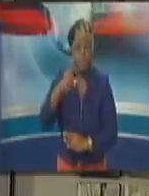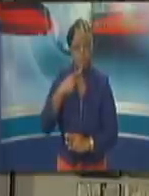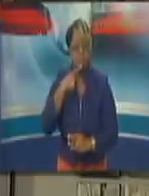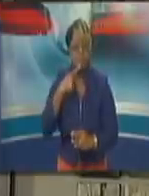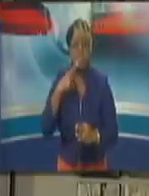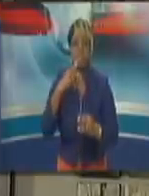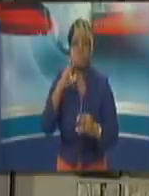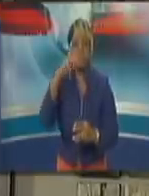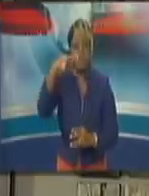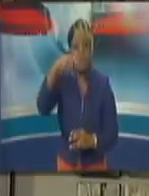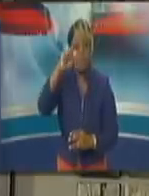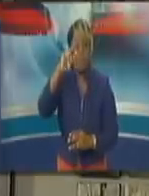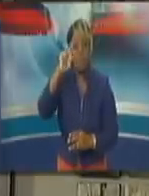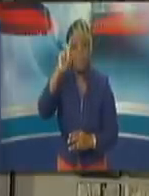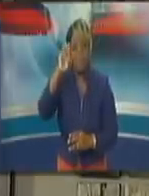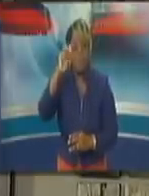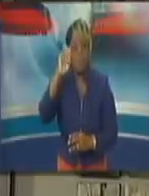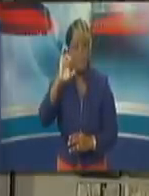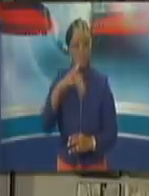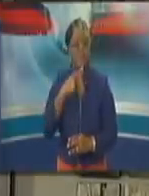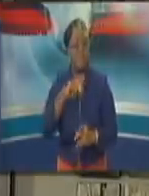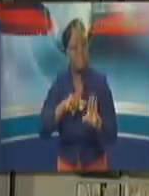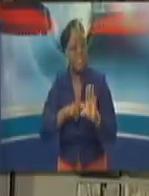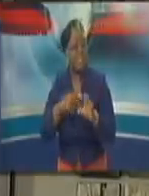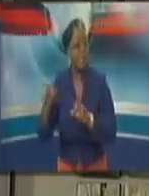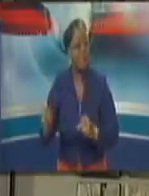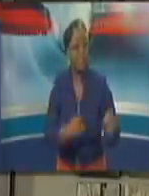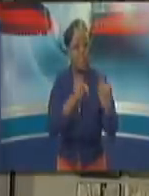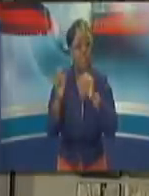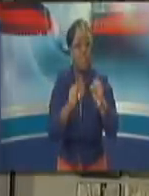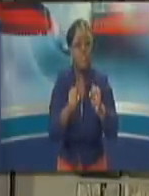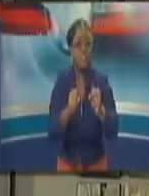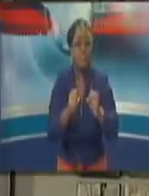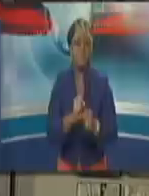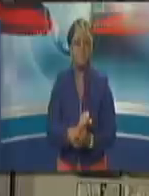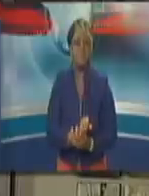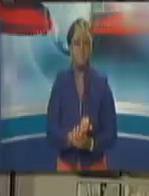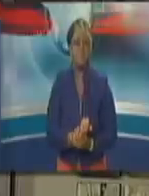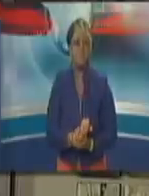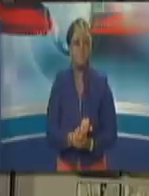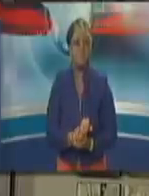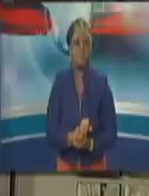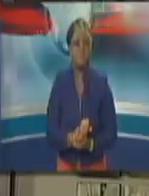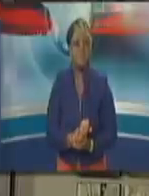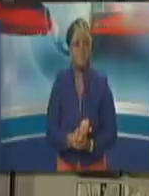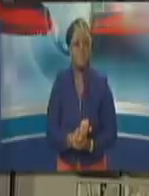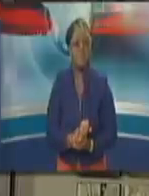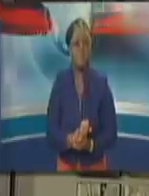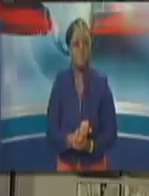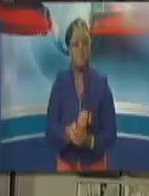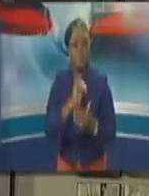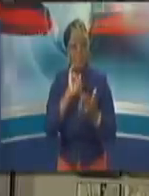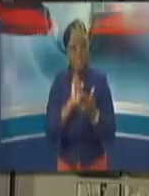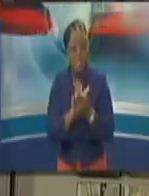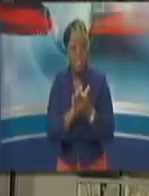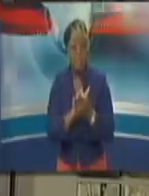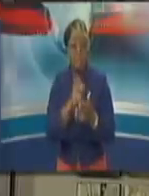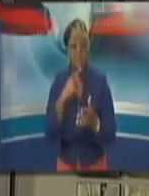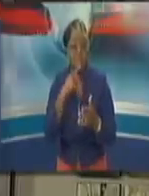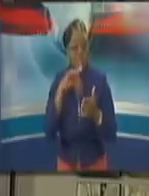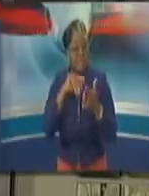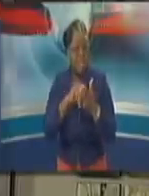first major mitigation strategy in the Western Hemisphere, and that is to impose